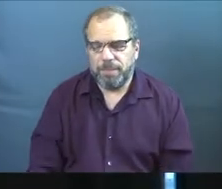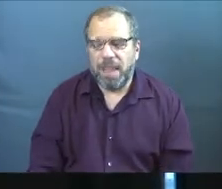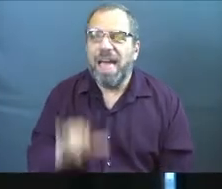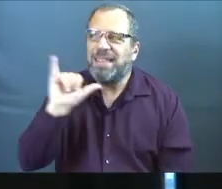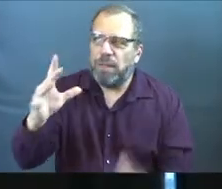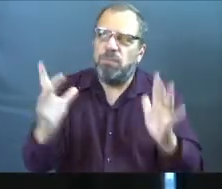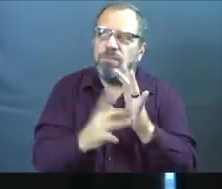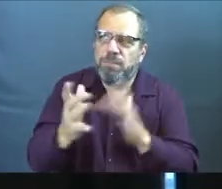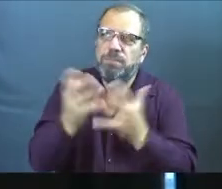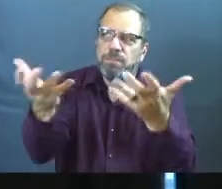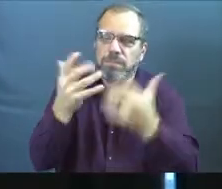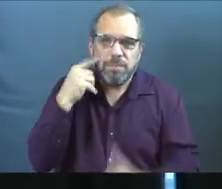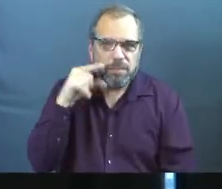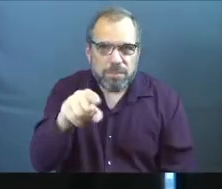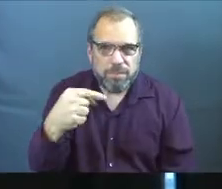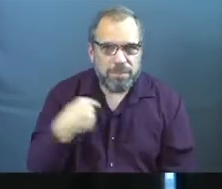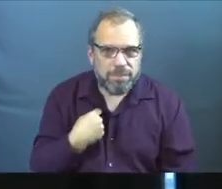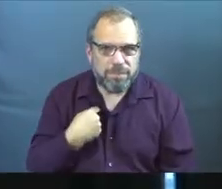That's what Jesus wants to do for us.